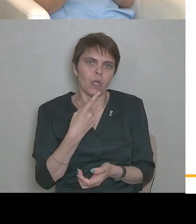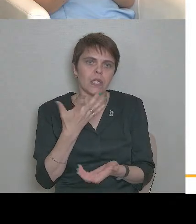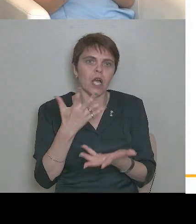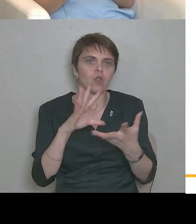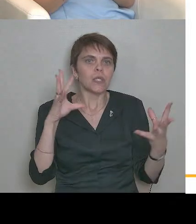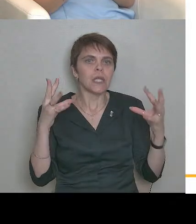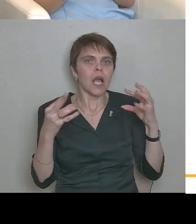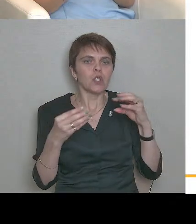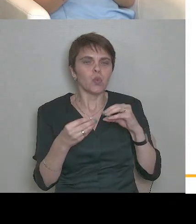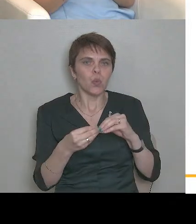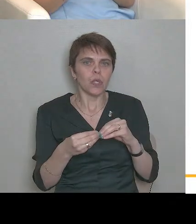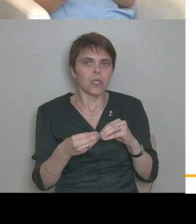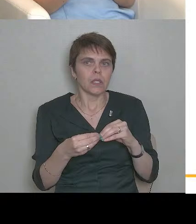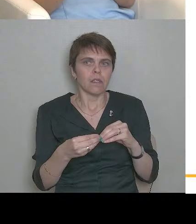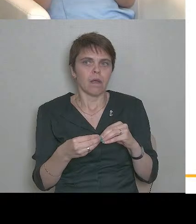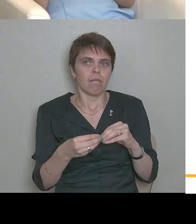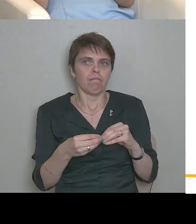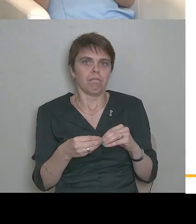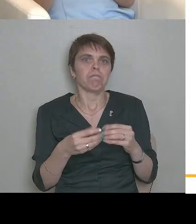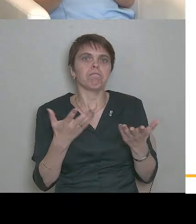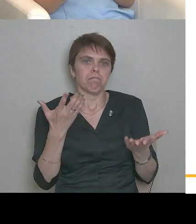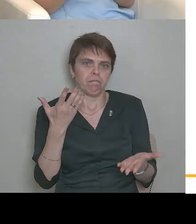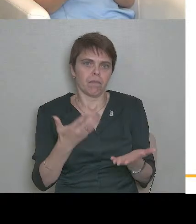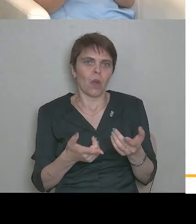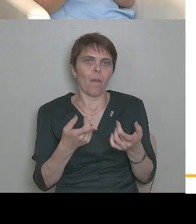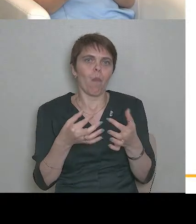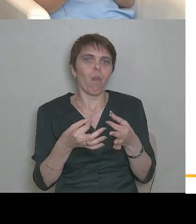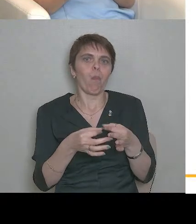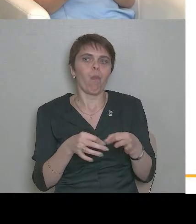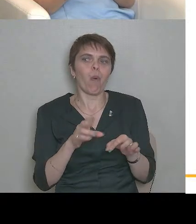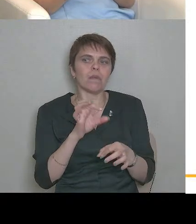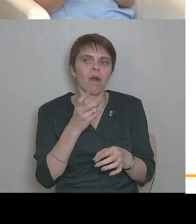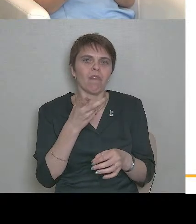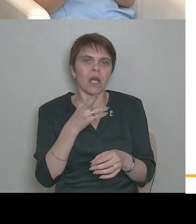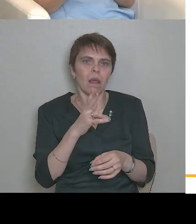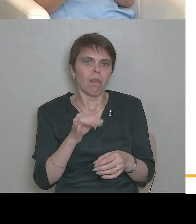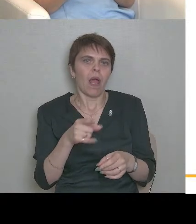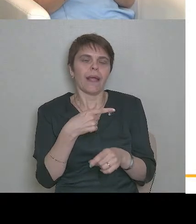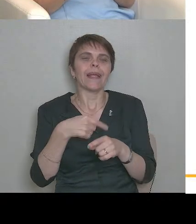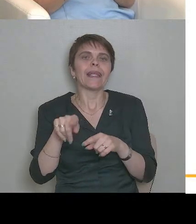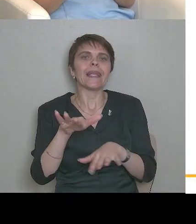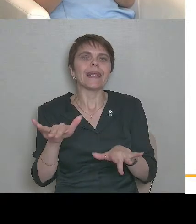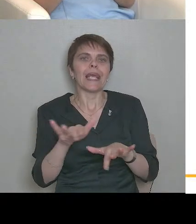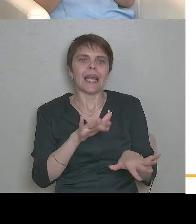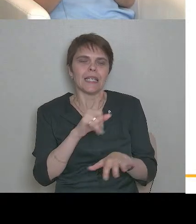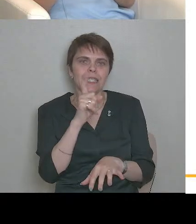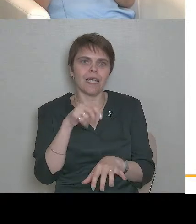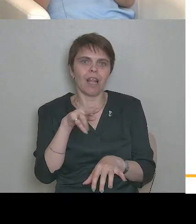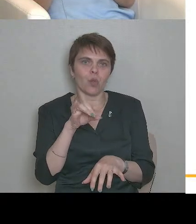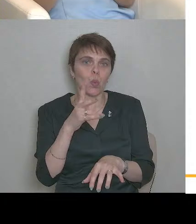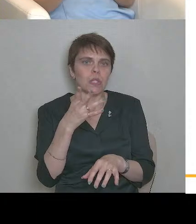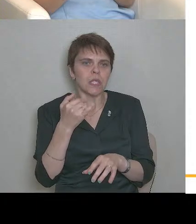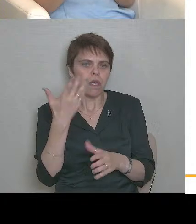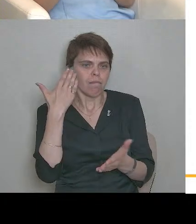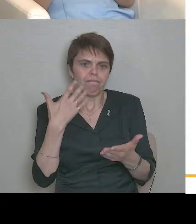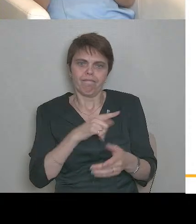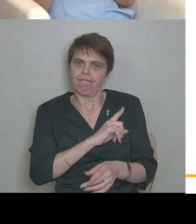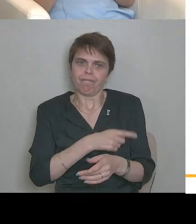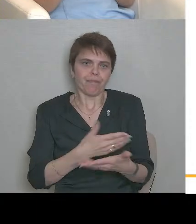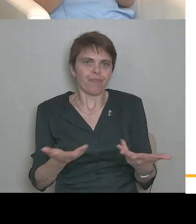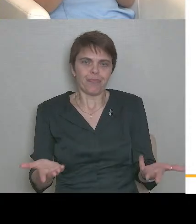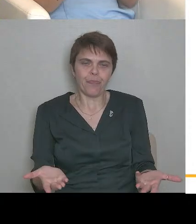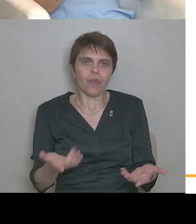we've mentioned. If it will be found out that an individual is incapacitated, or